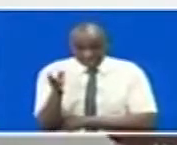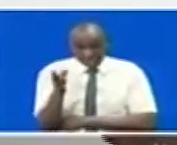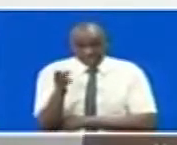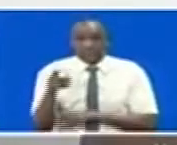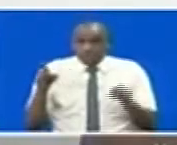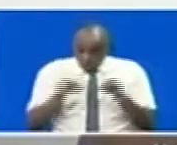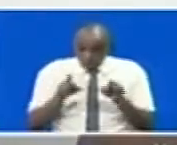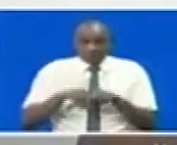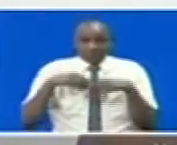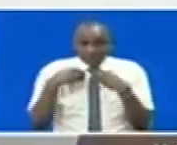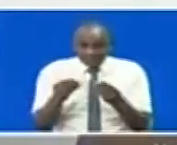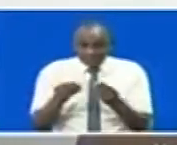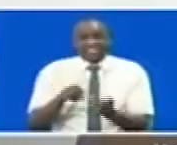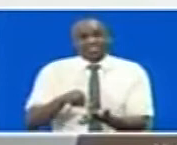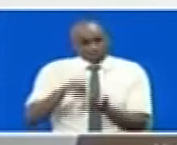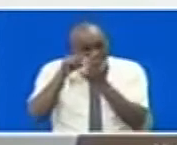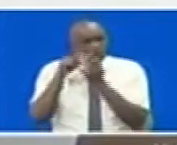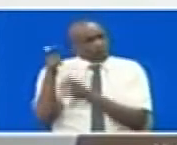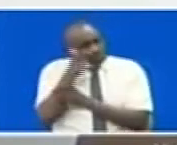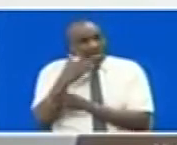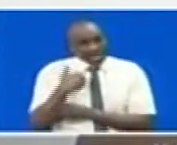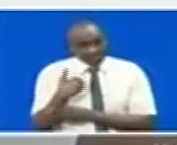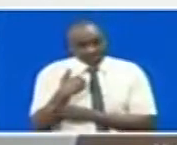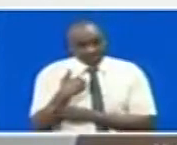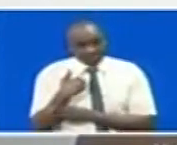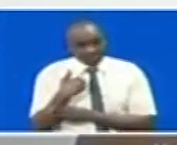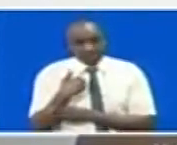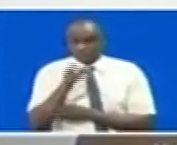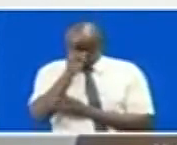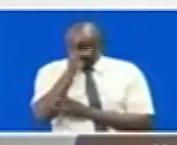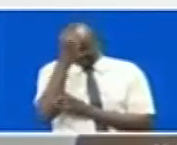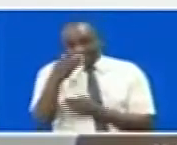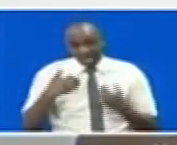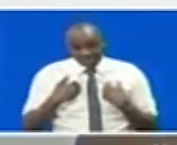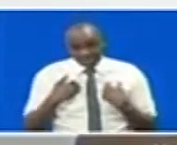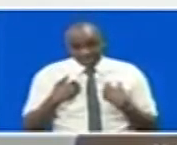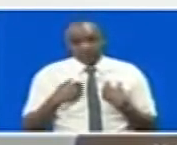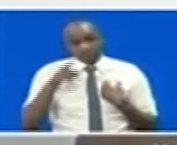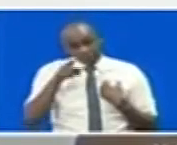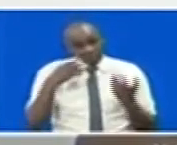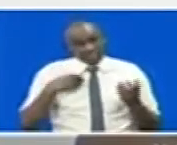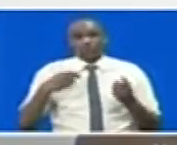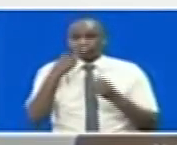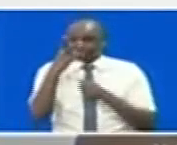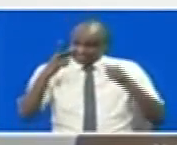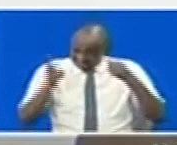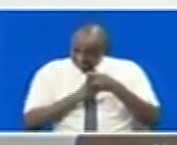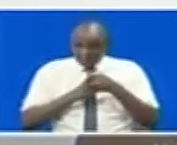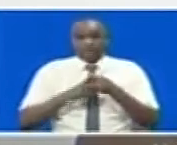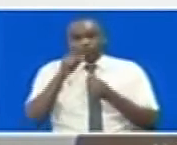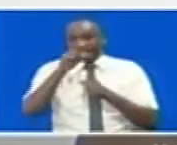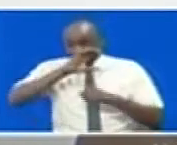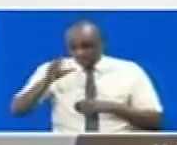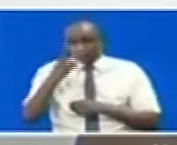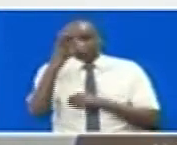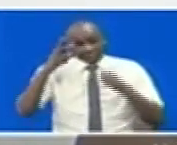also given specialized cameras to policemen, 47 of them, one per county,